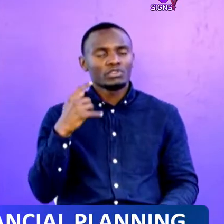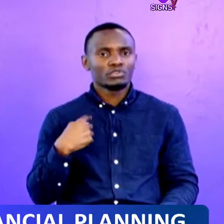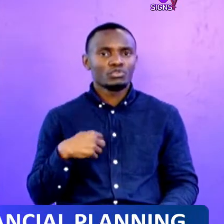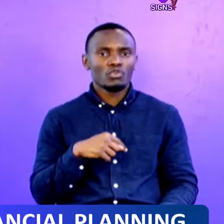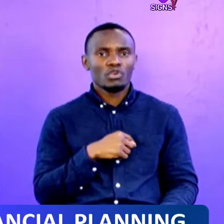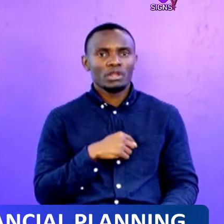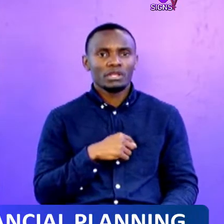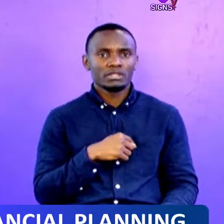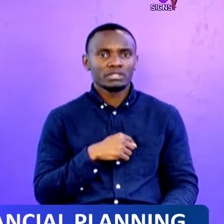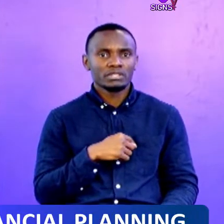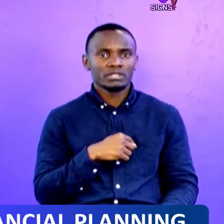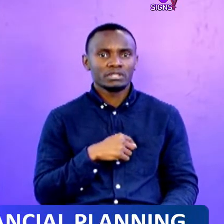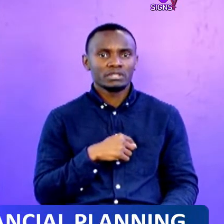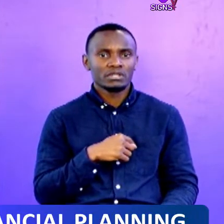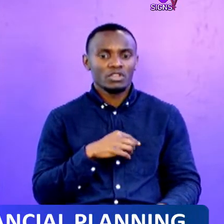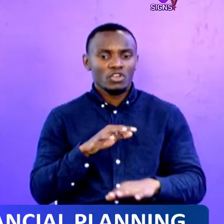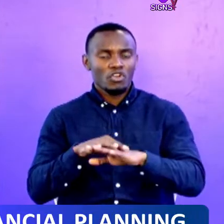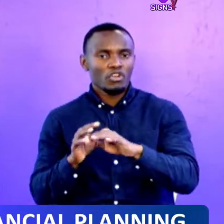on